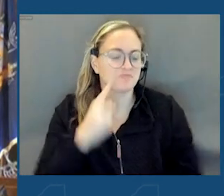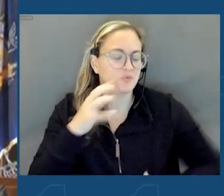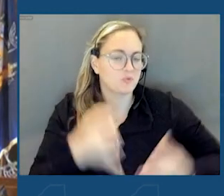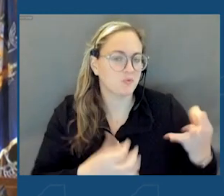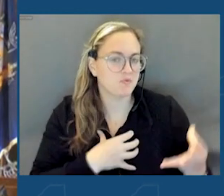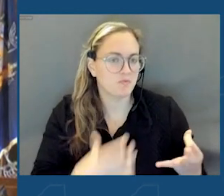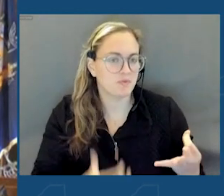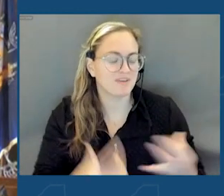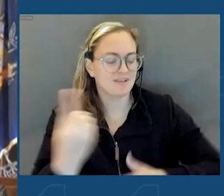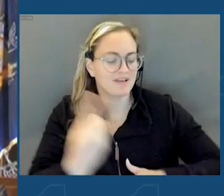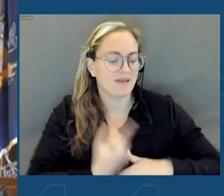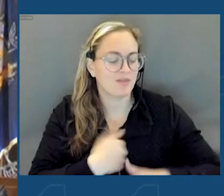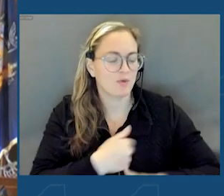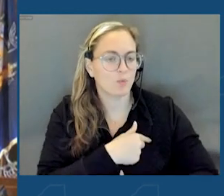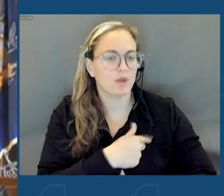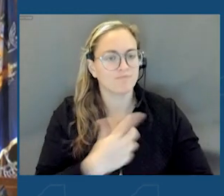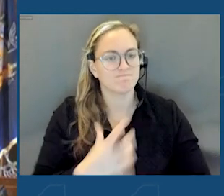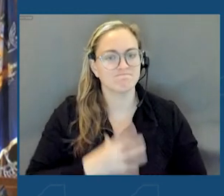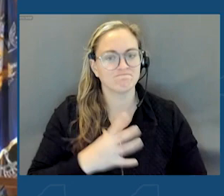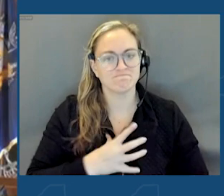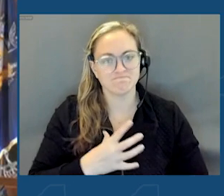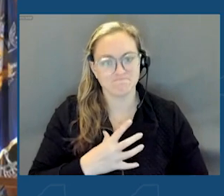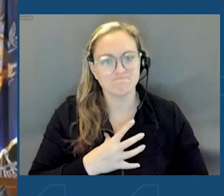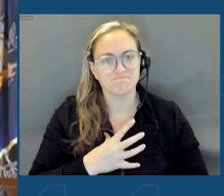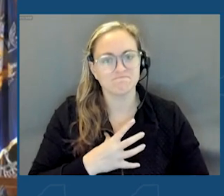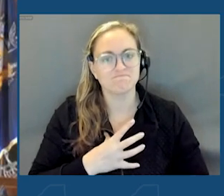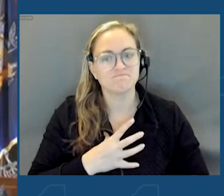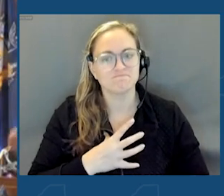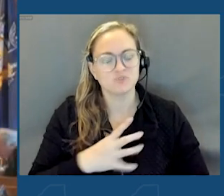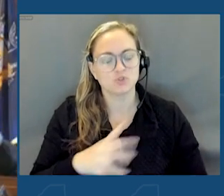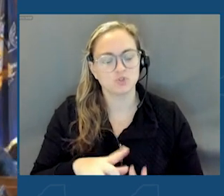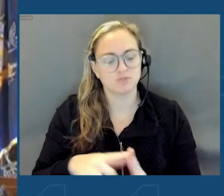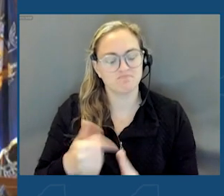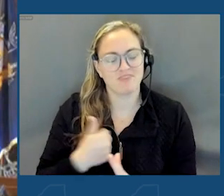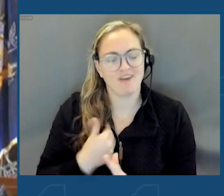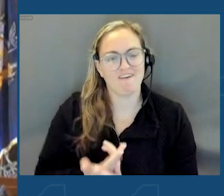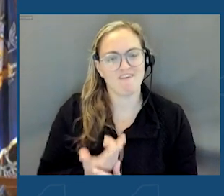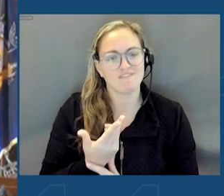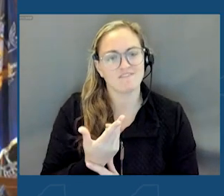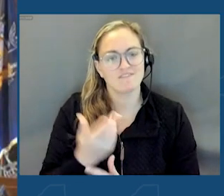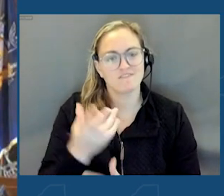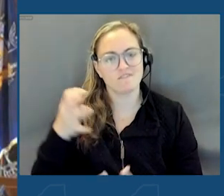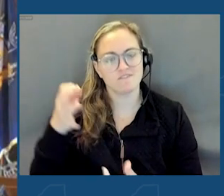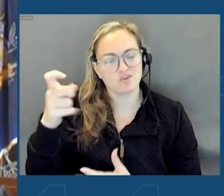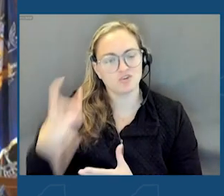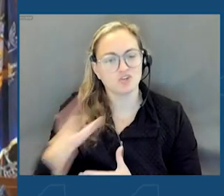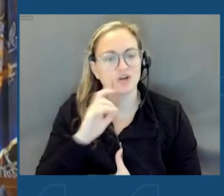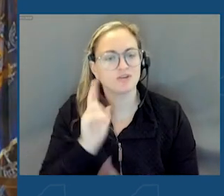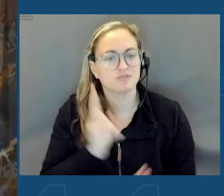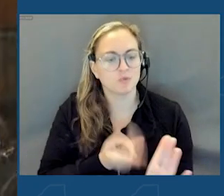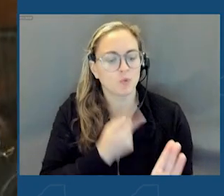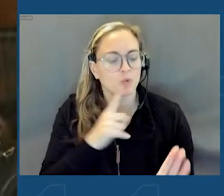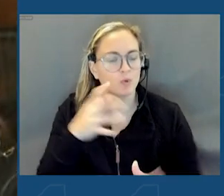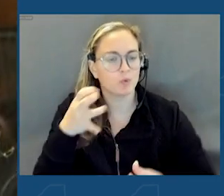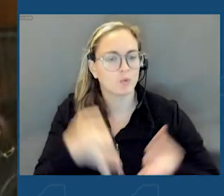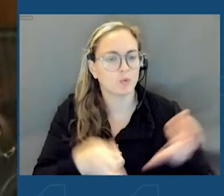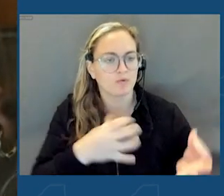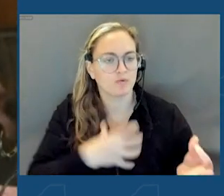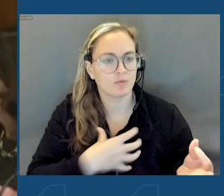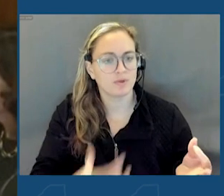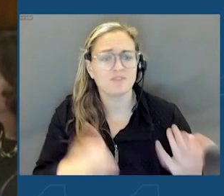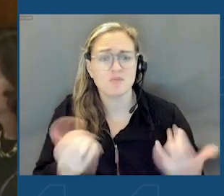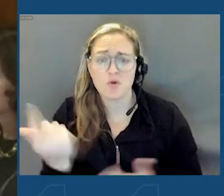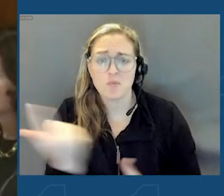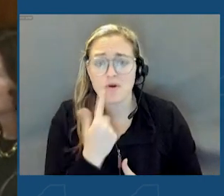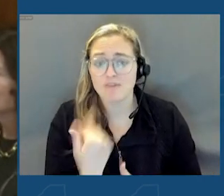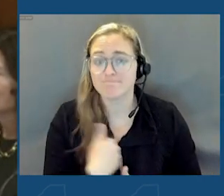that we have an investiture for a new judge of the court, today Judge Caitlin J. Halligan. Welcome all on behalf of myself and my